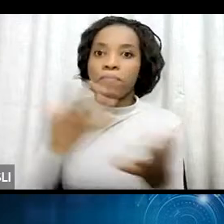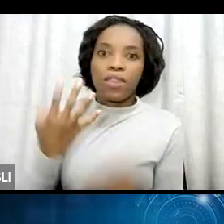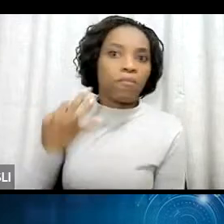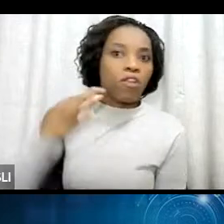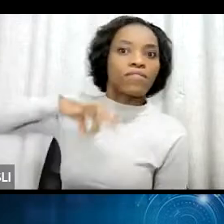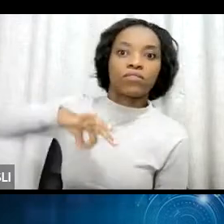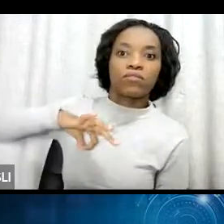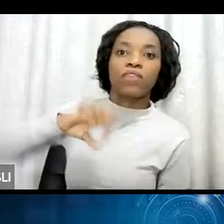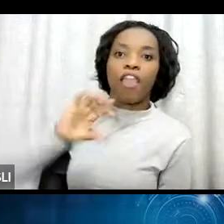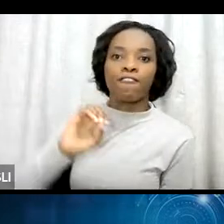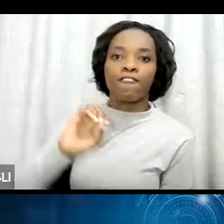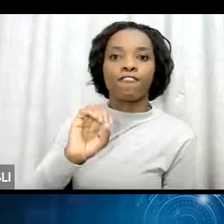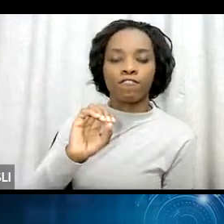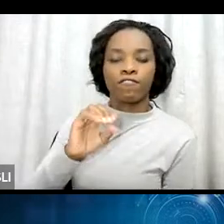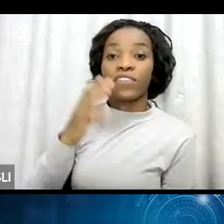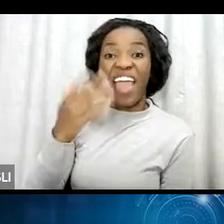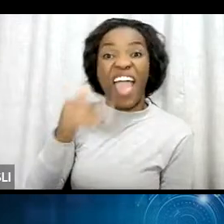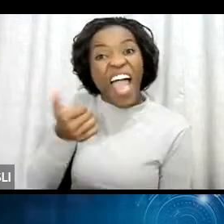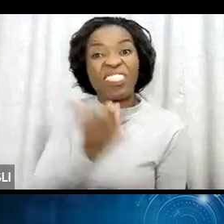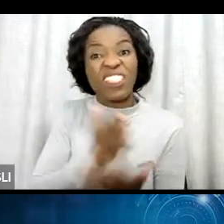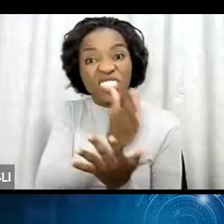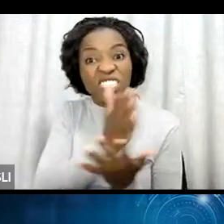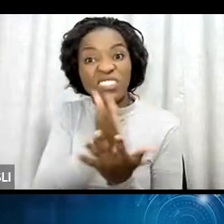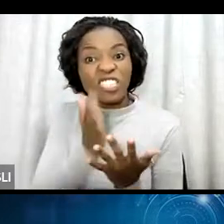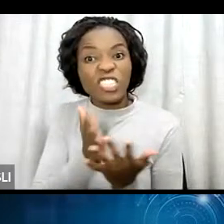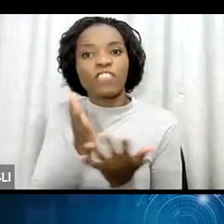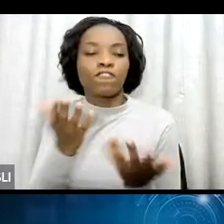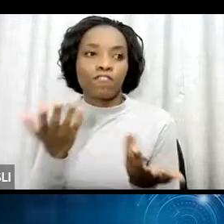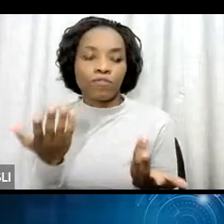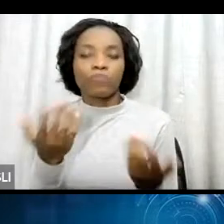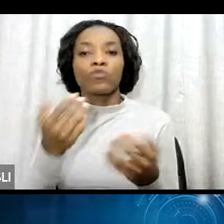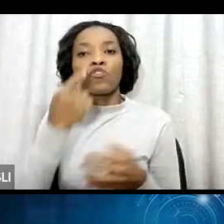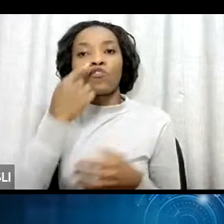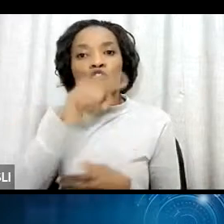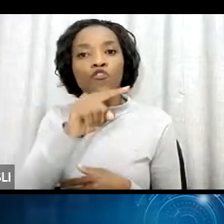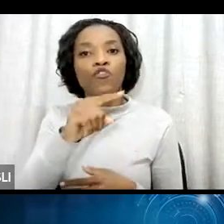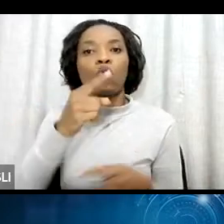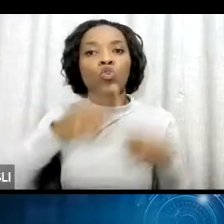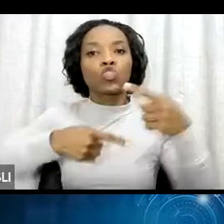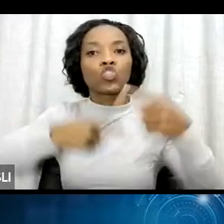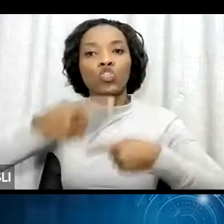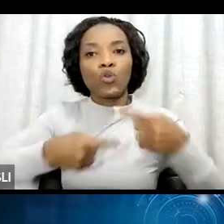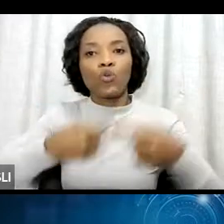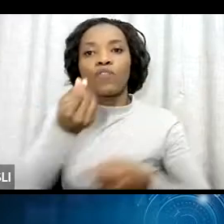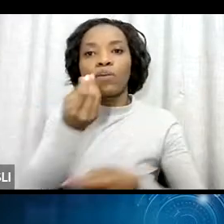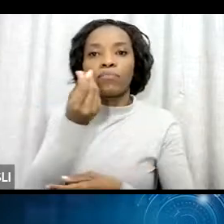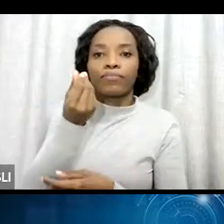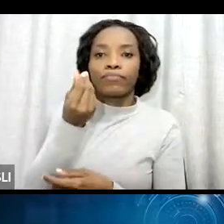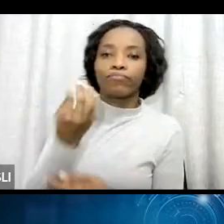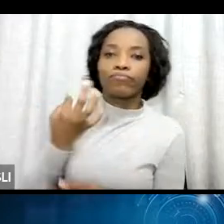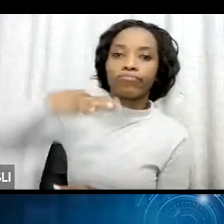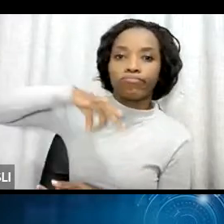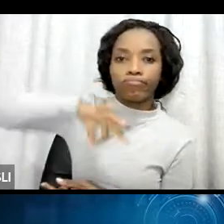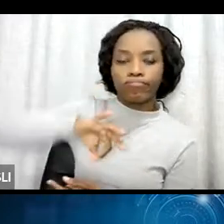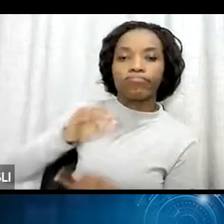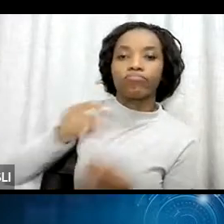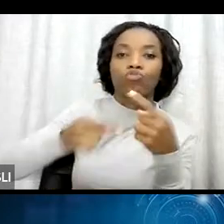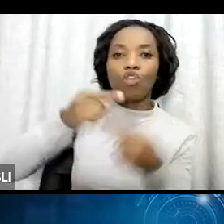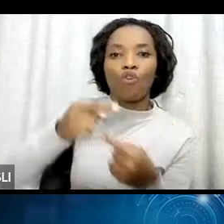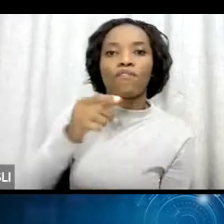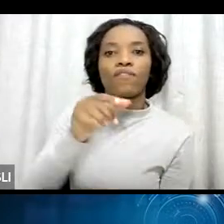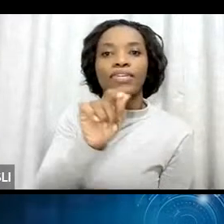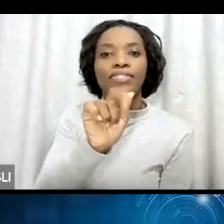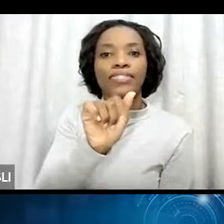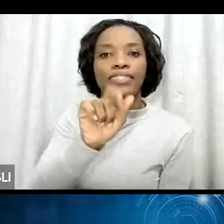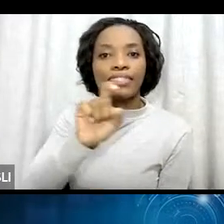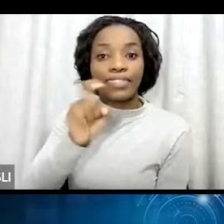specific incentives that are made through the turnover tax. But you can only have access to those incentives if